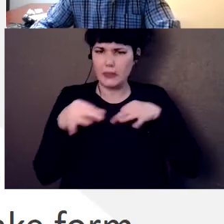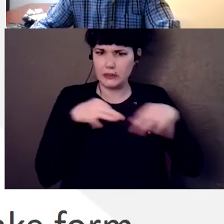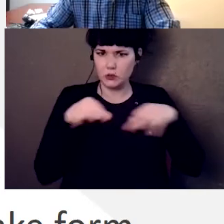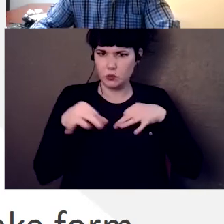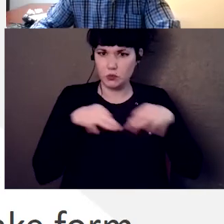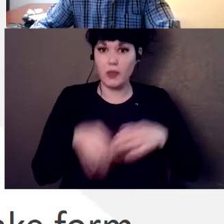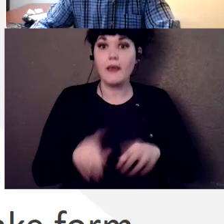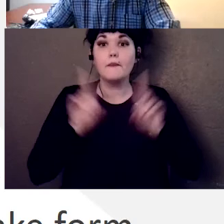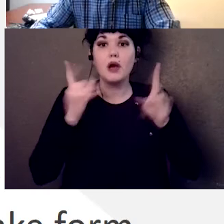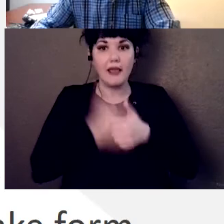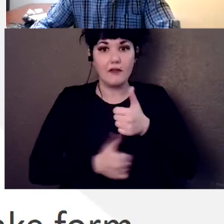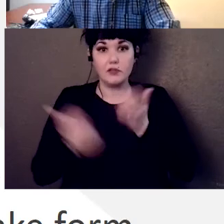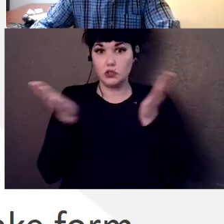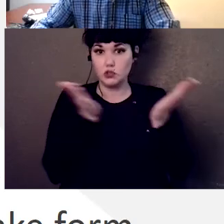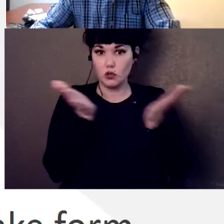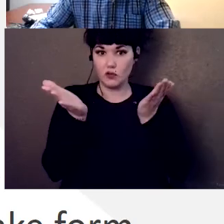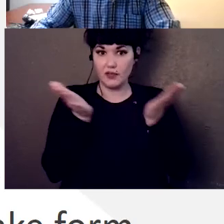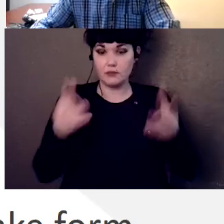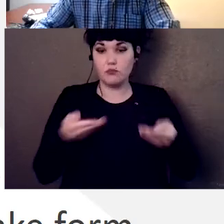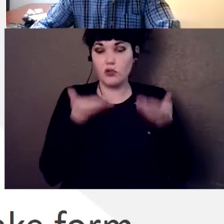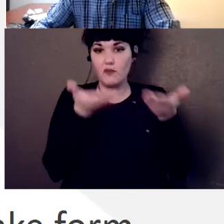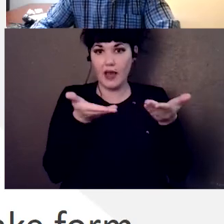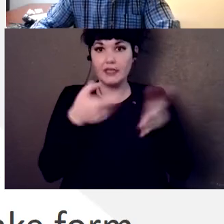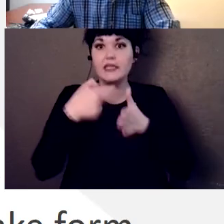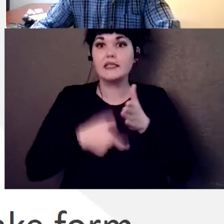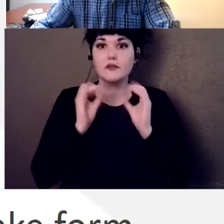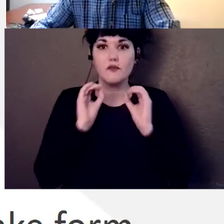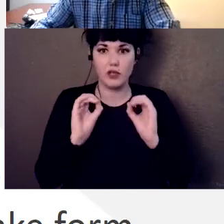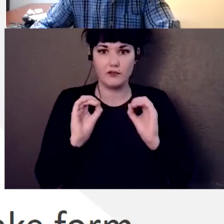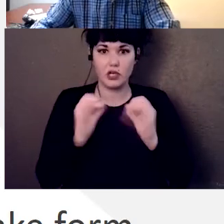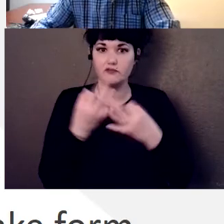But every service that is provided is free of charge.